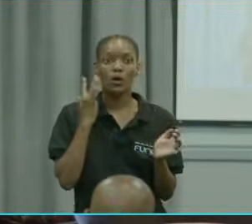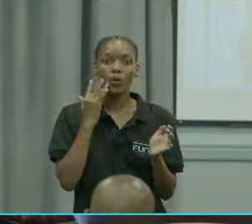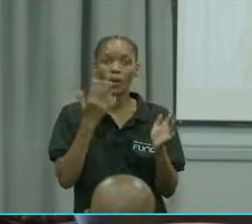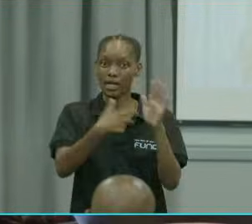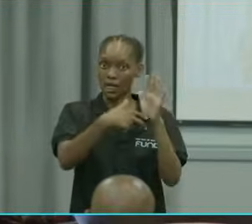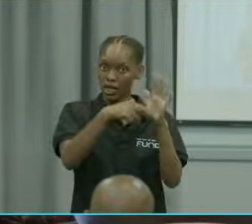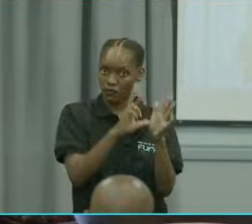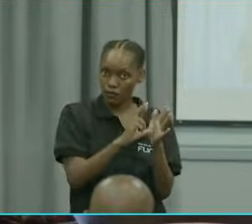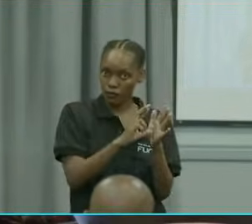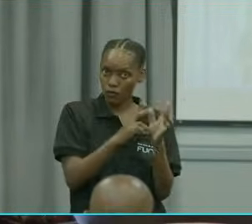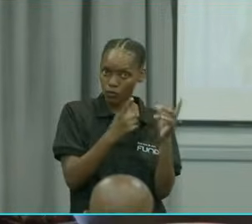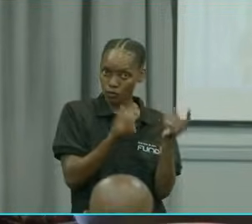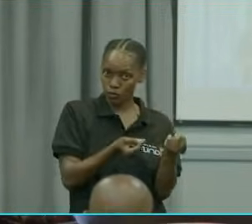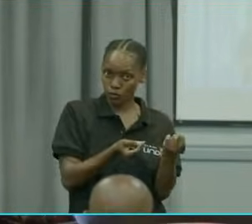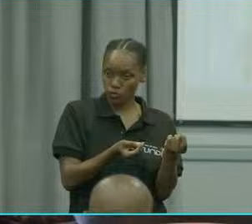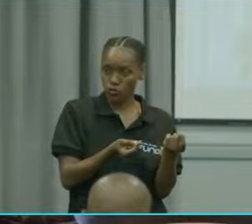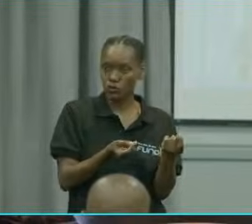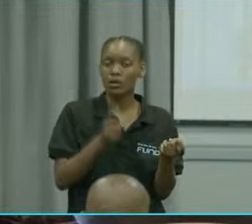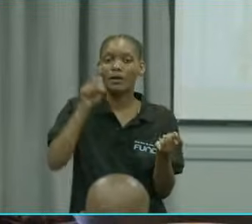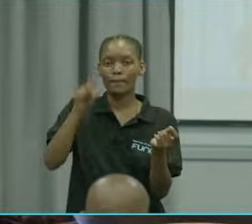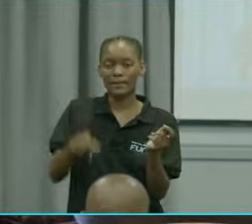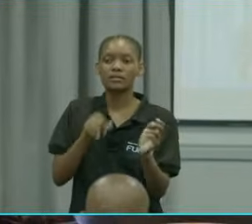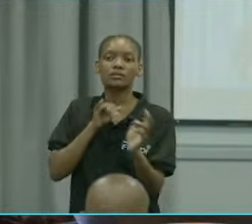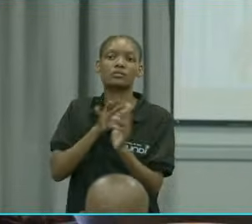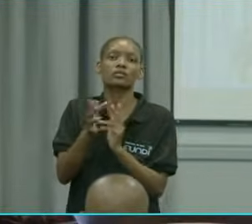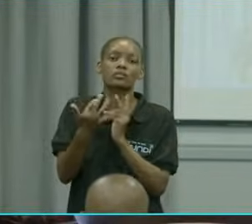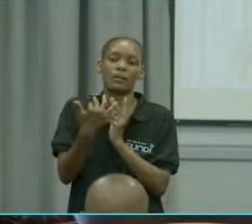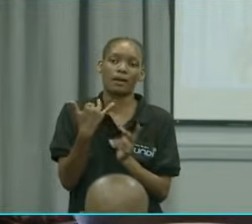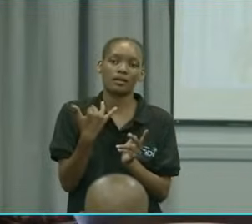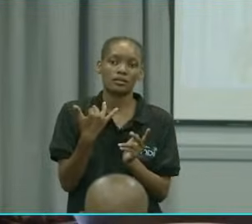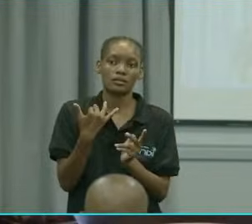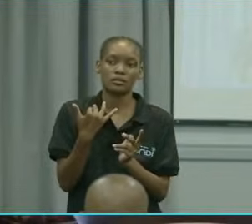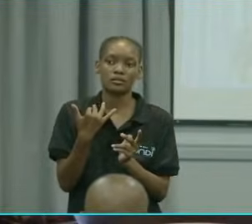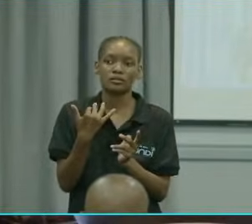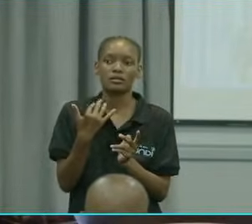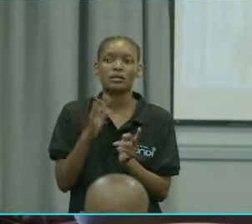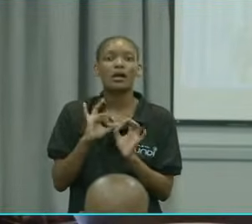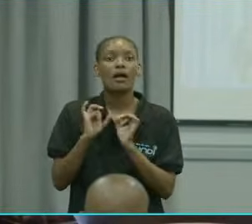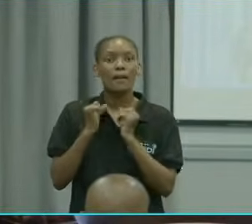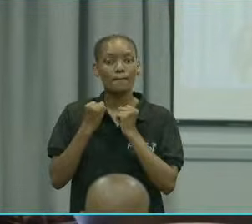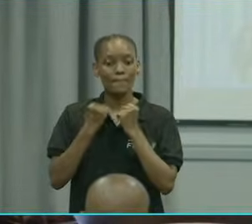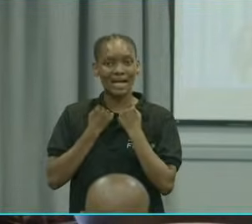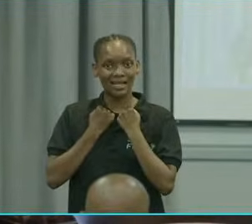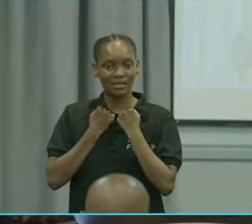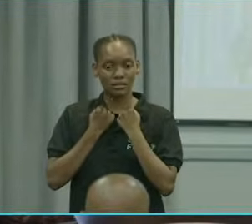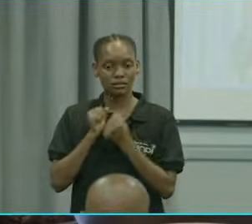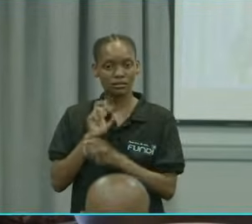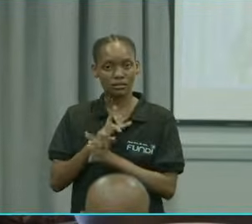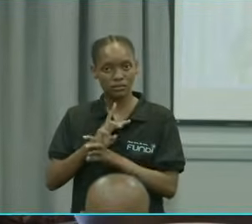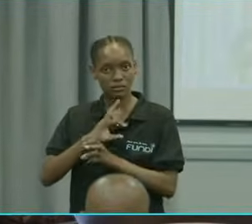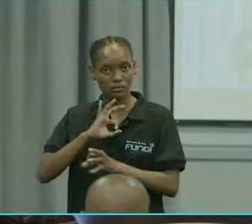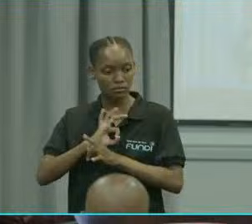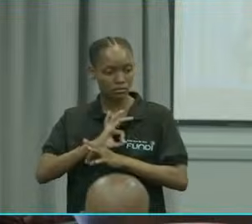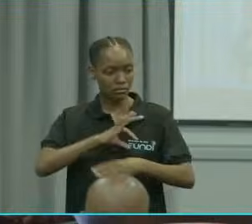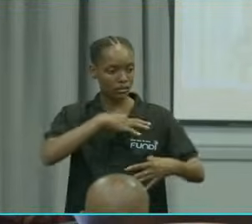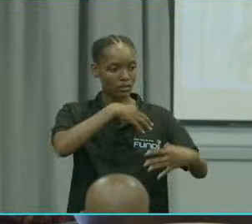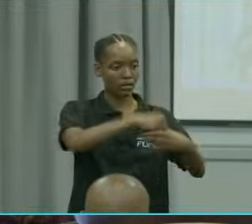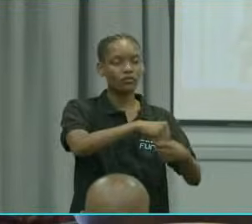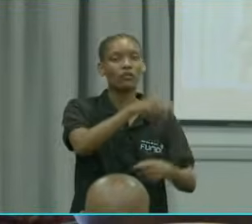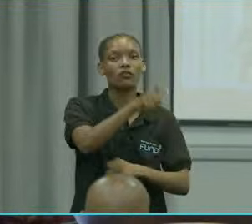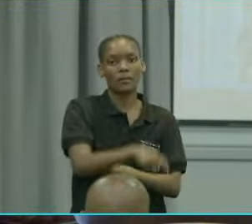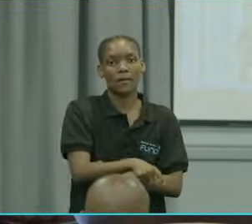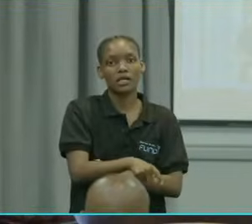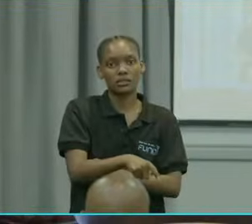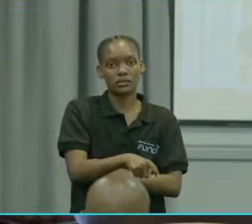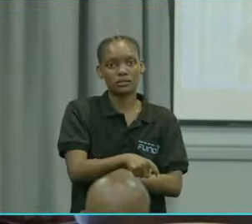being done, the transparency, that parents are also informed that we are reviewing,